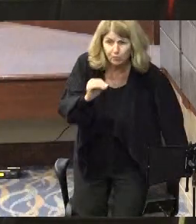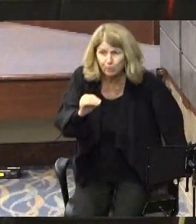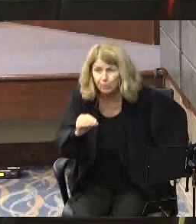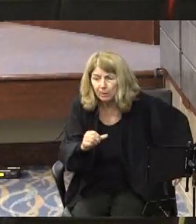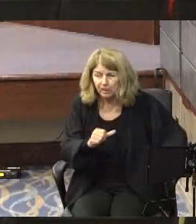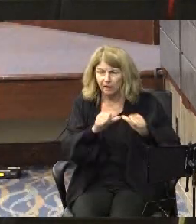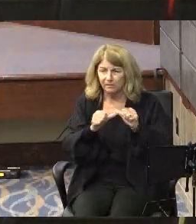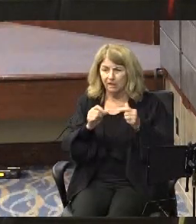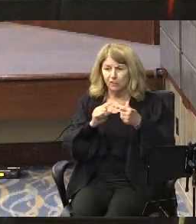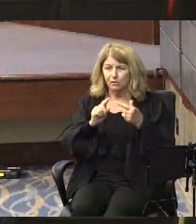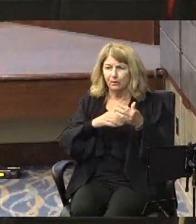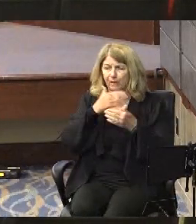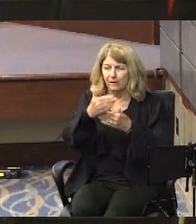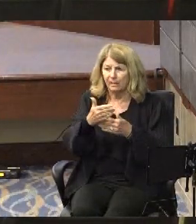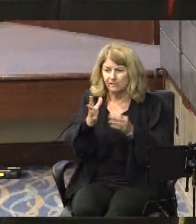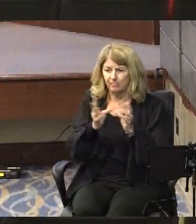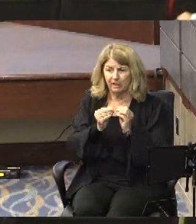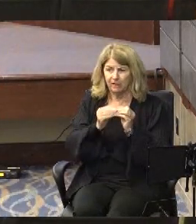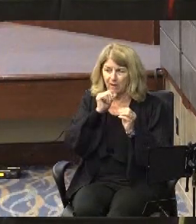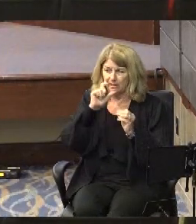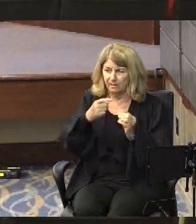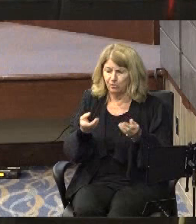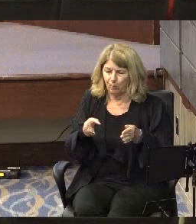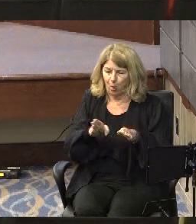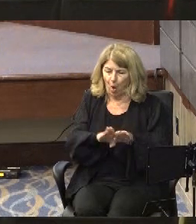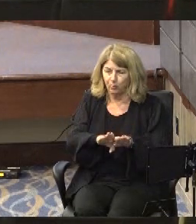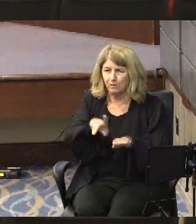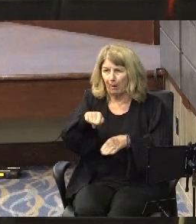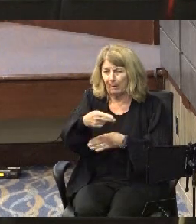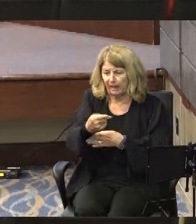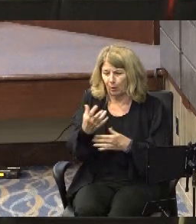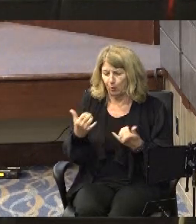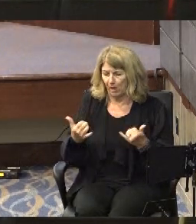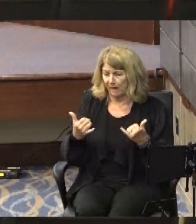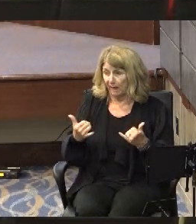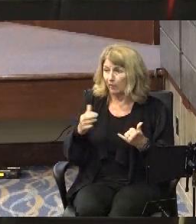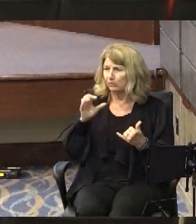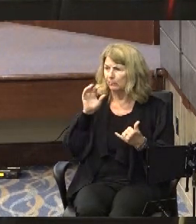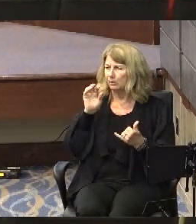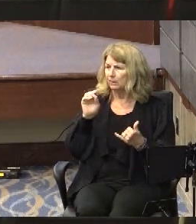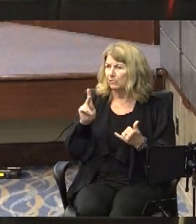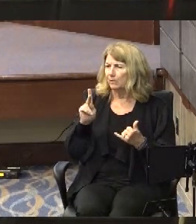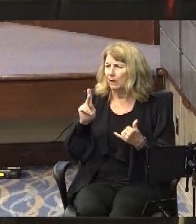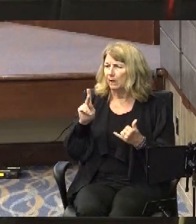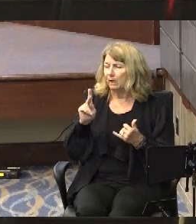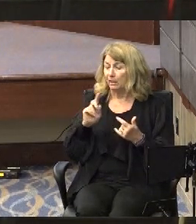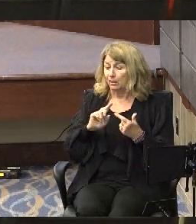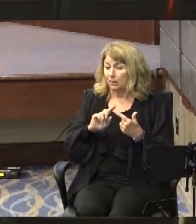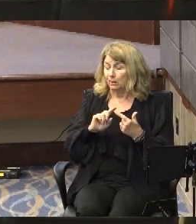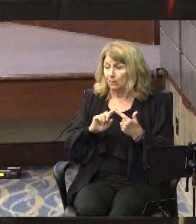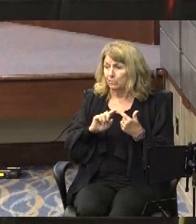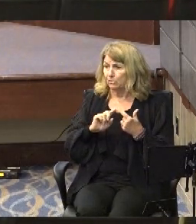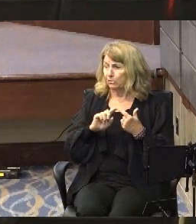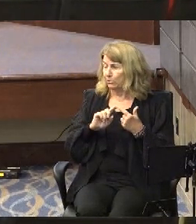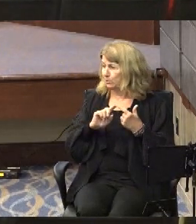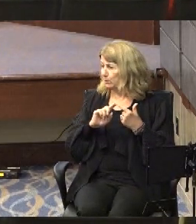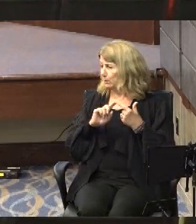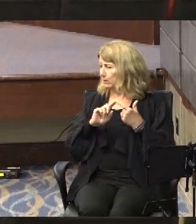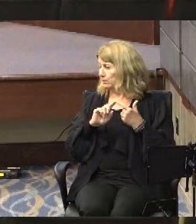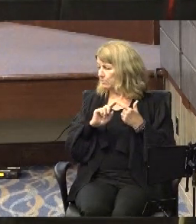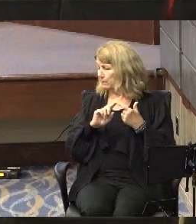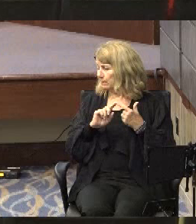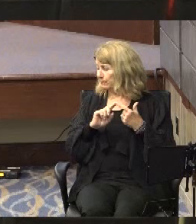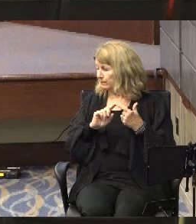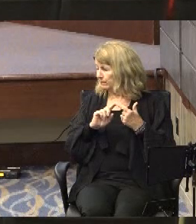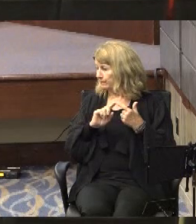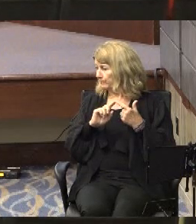we don't need to close the public hearing at this point. Okay. Do we need to act on